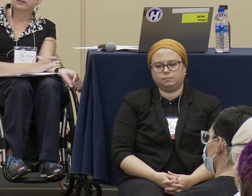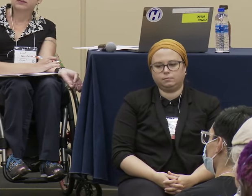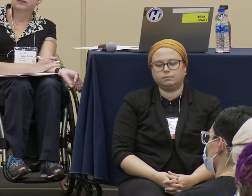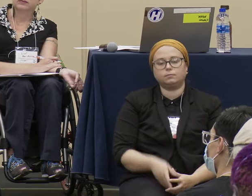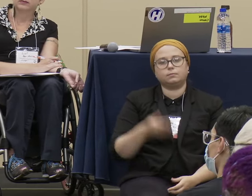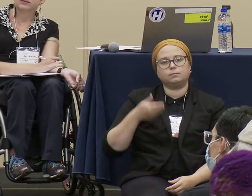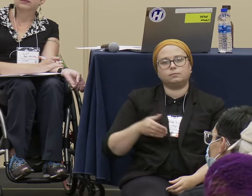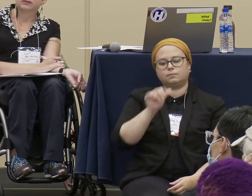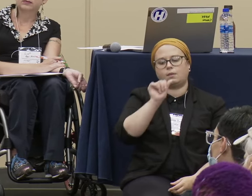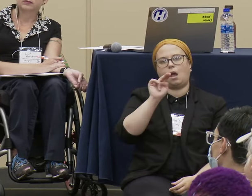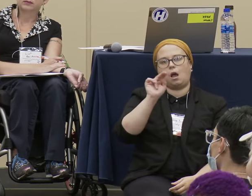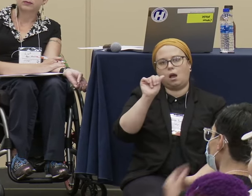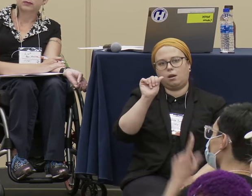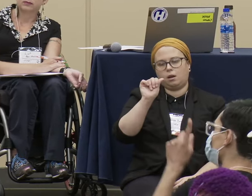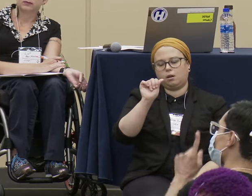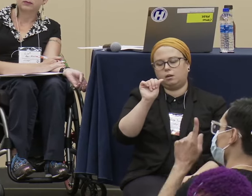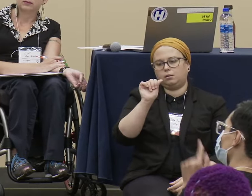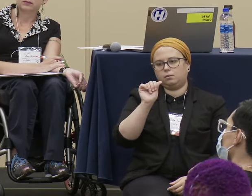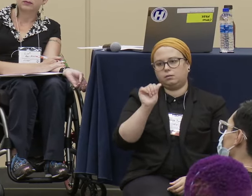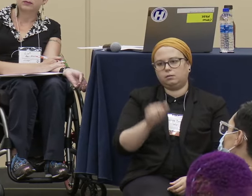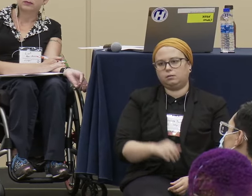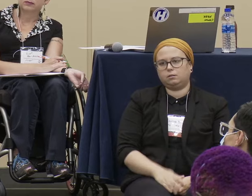My name's Anna.